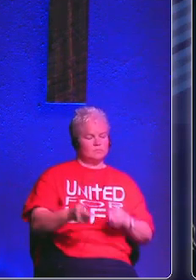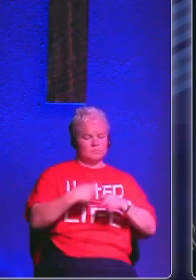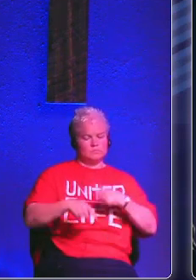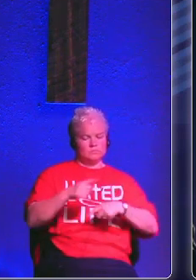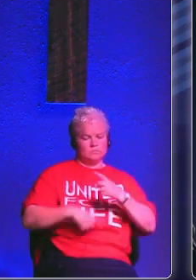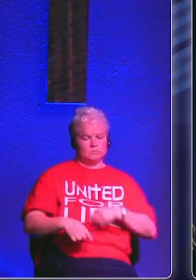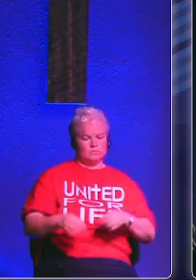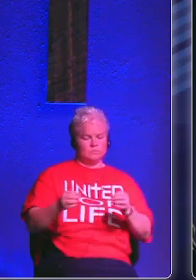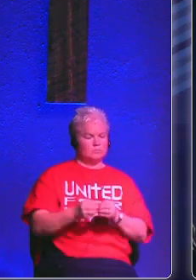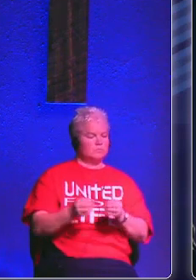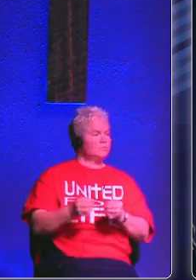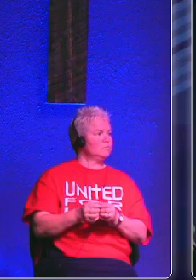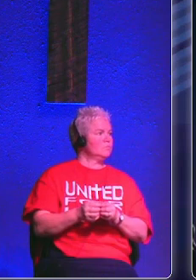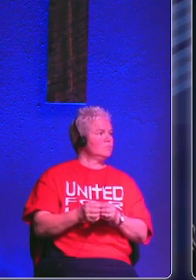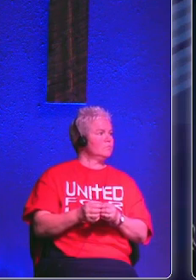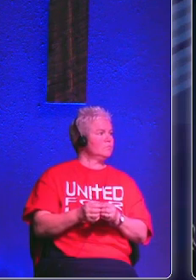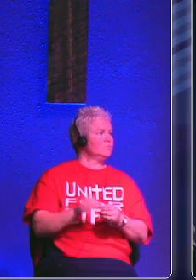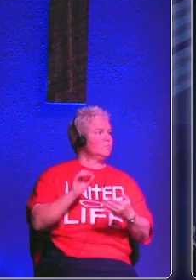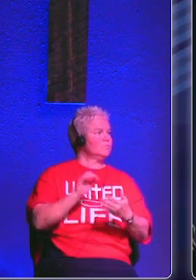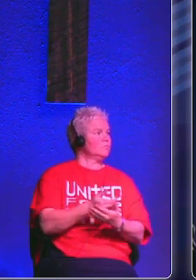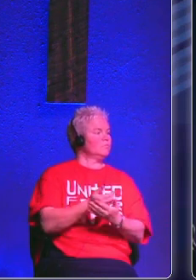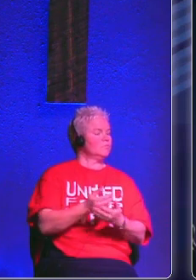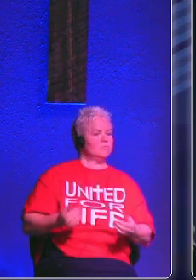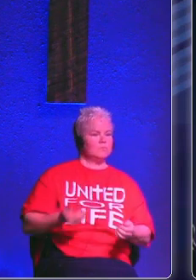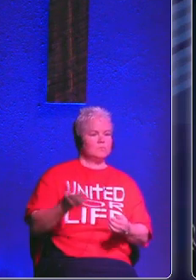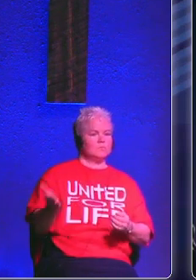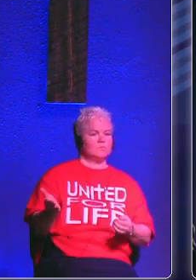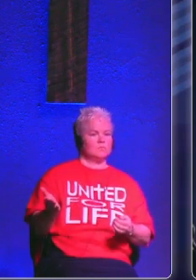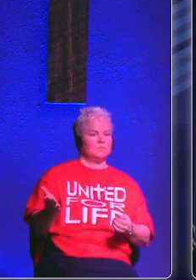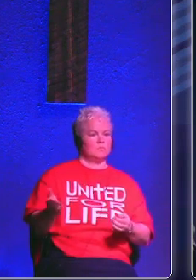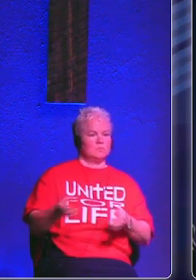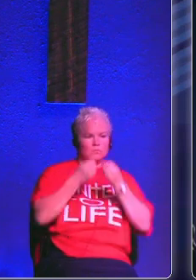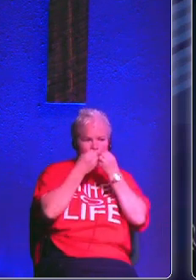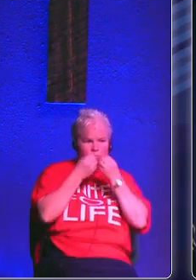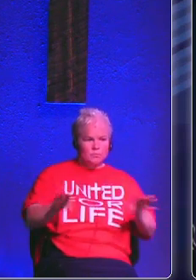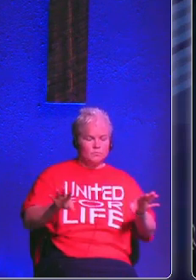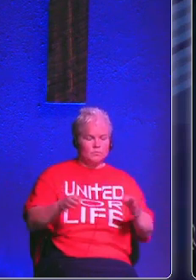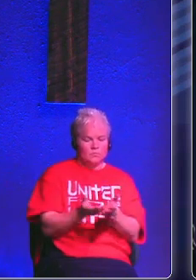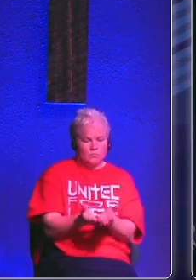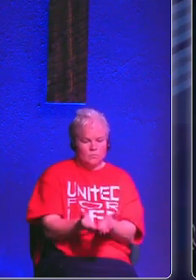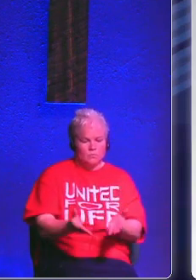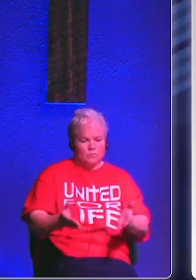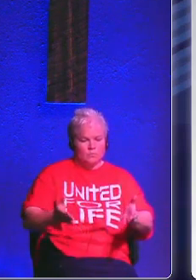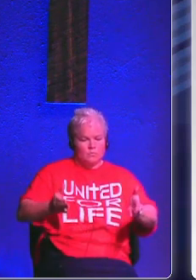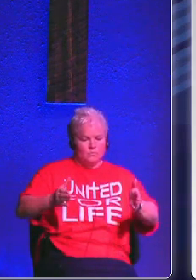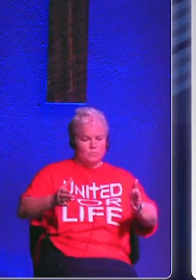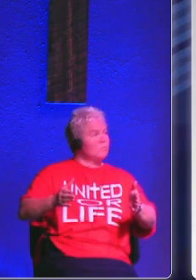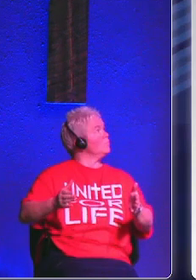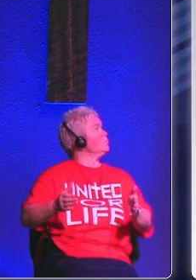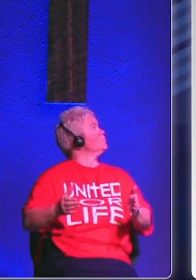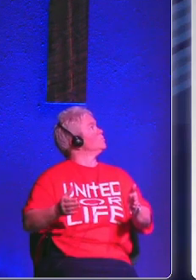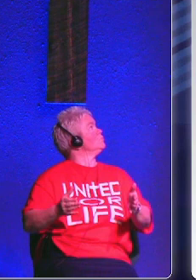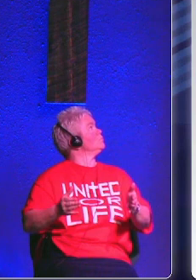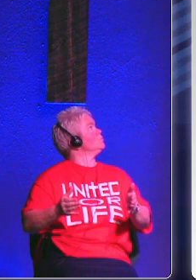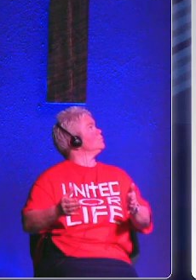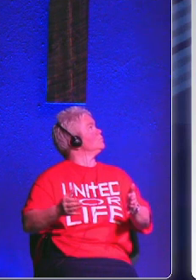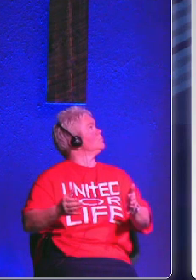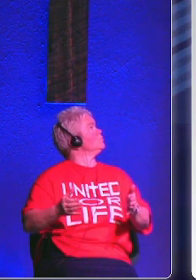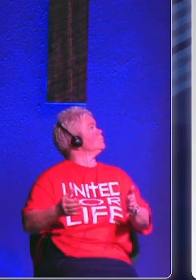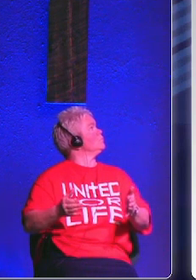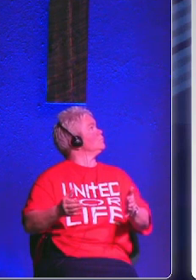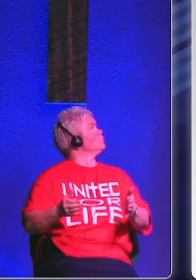to come to both. And then we have a new thing going on. It's called the Blessing Bowl. The Blessing